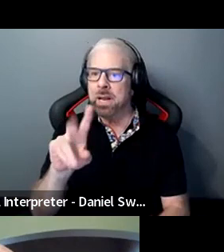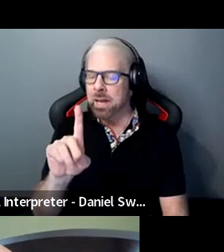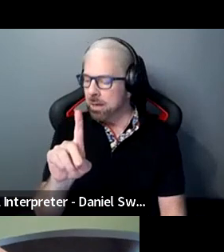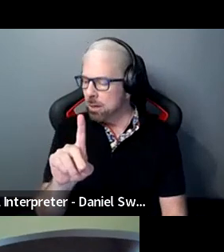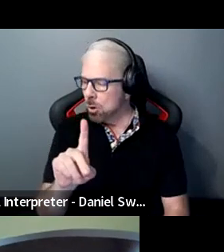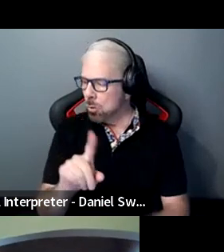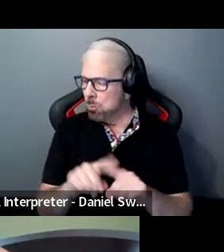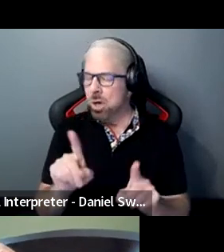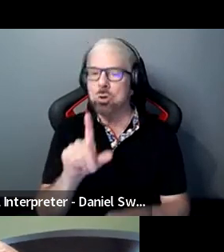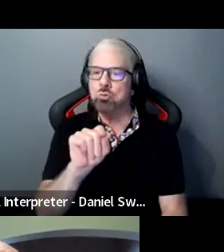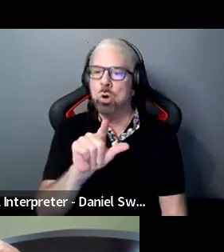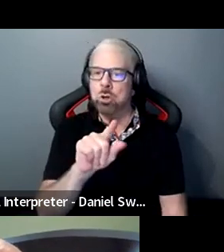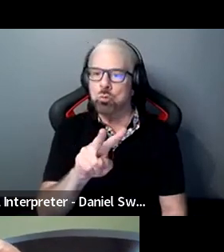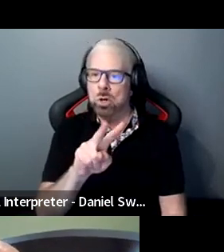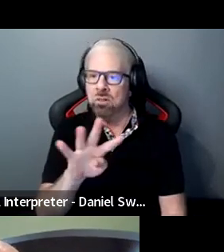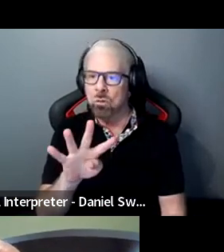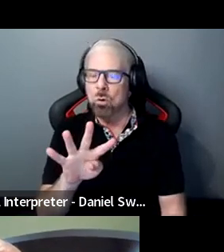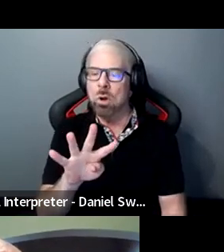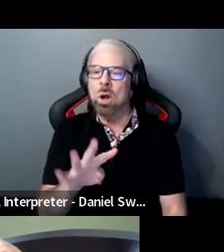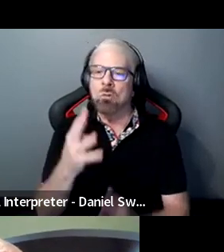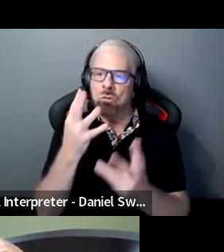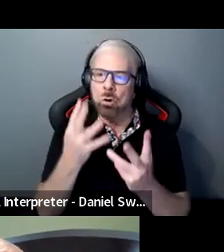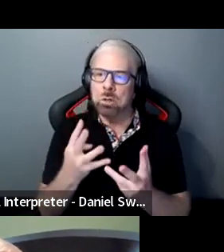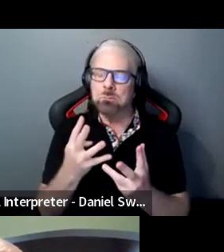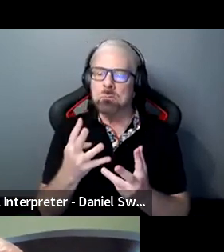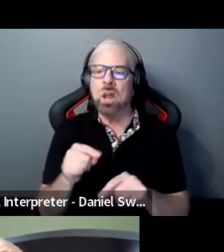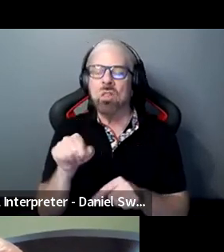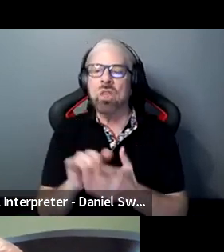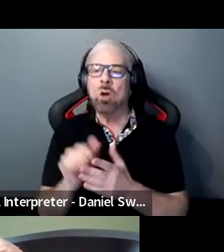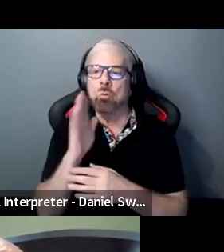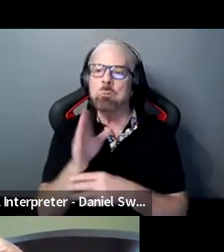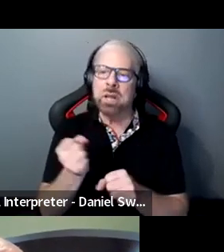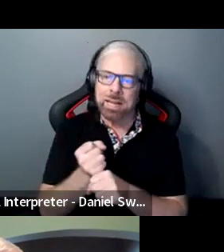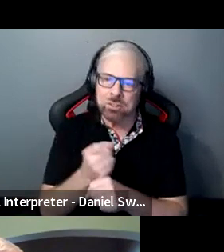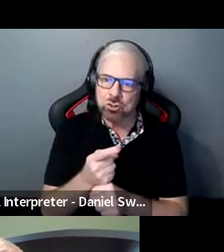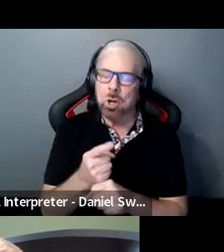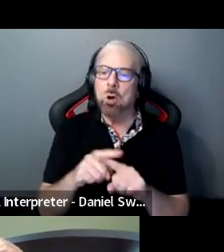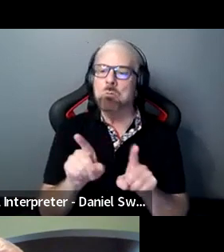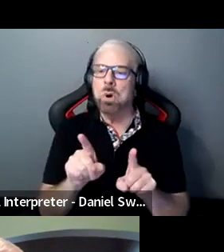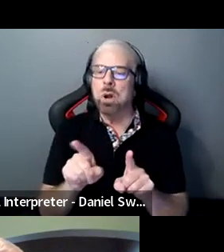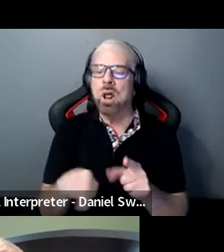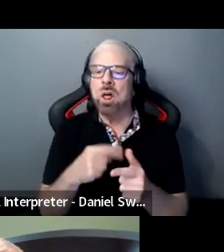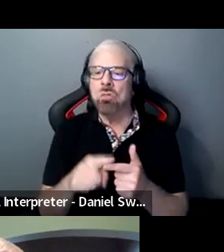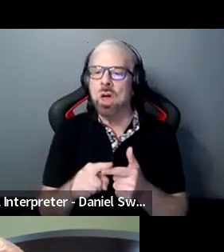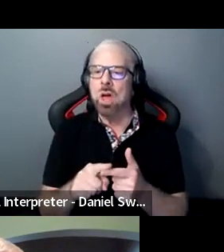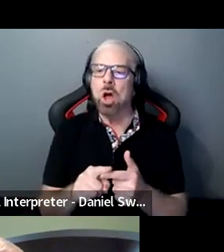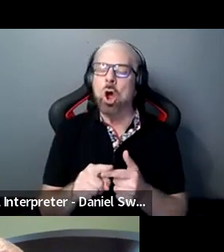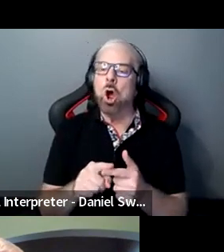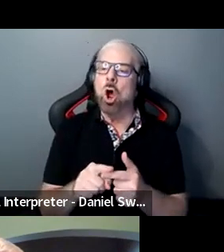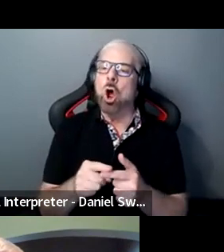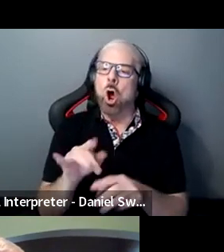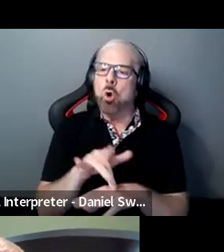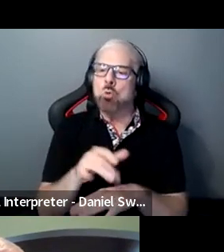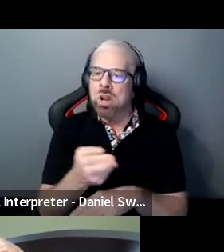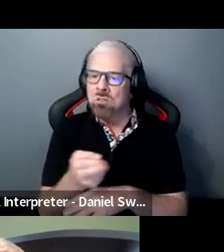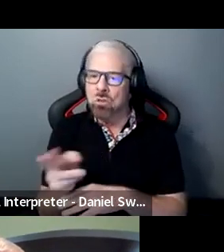in 2024, which fortunately, it's going to be next year, but the Glenwood Resource Center is going to be closing down.